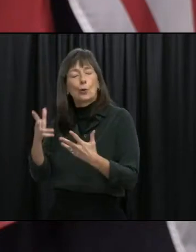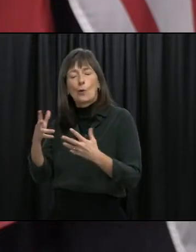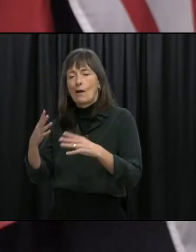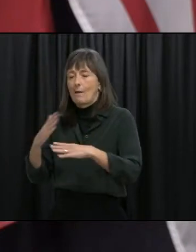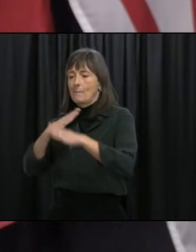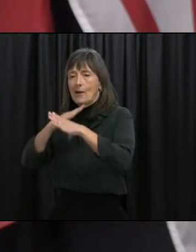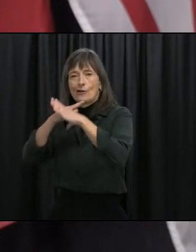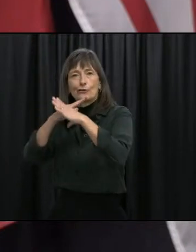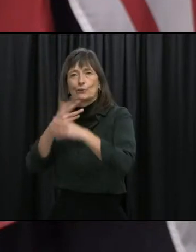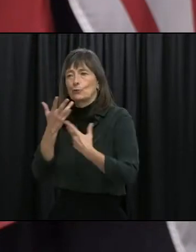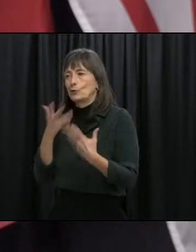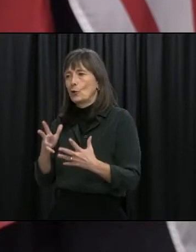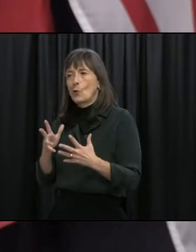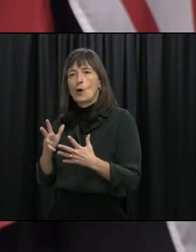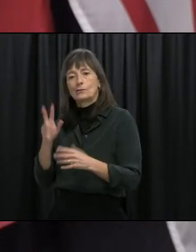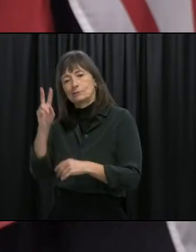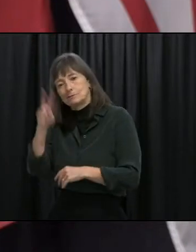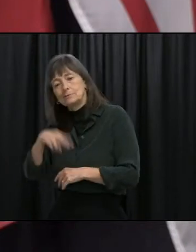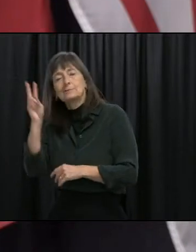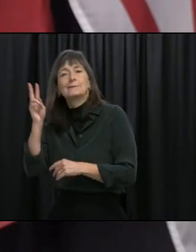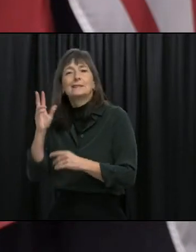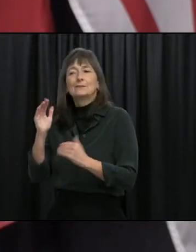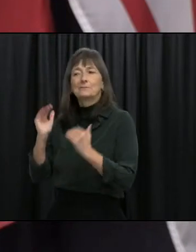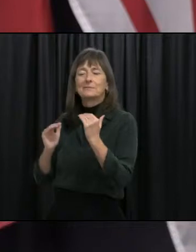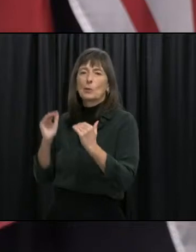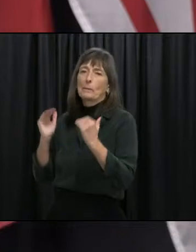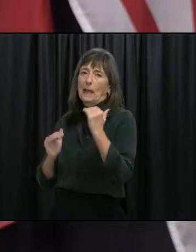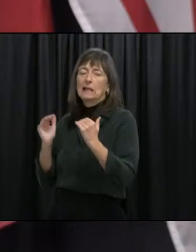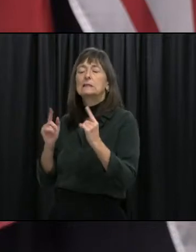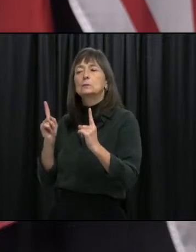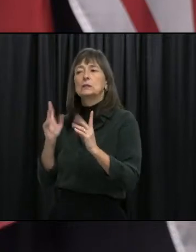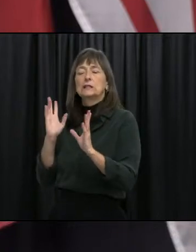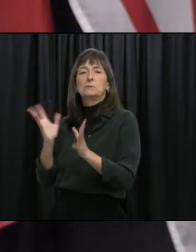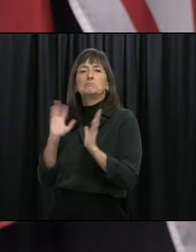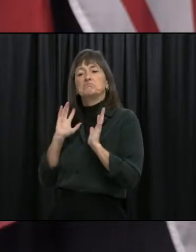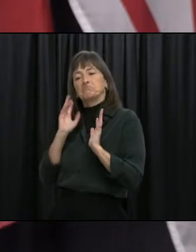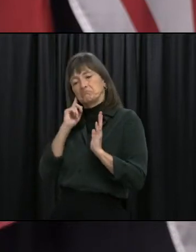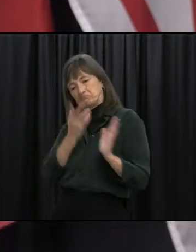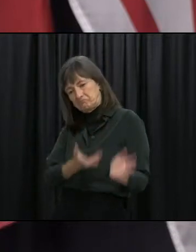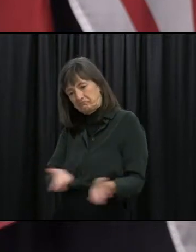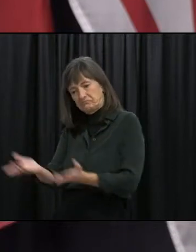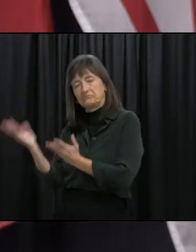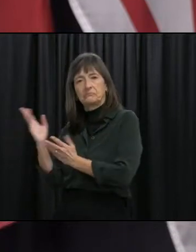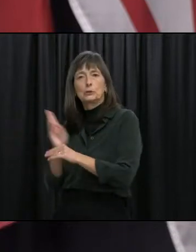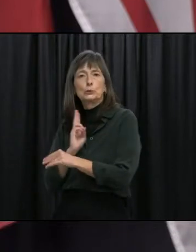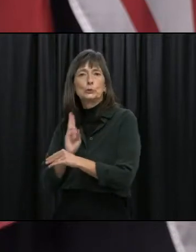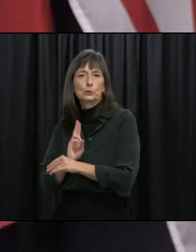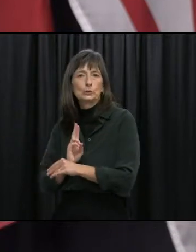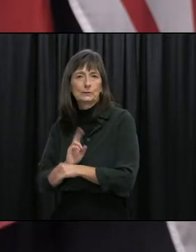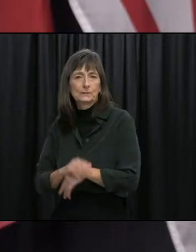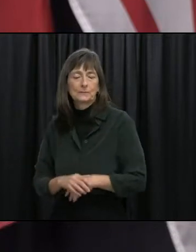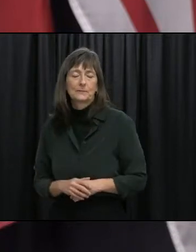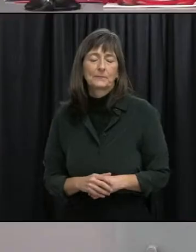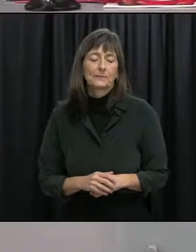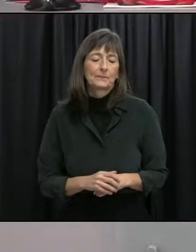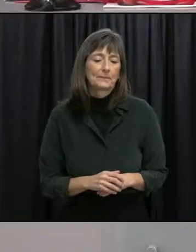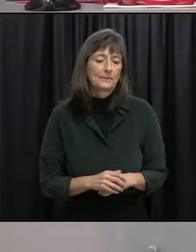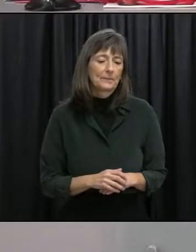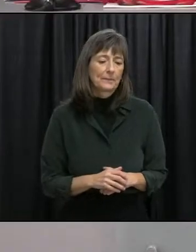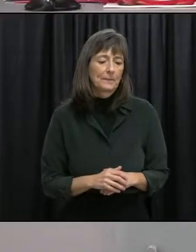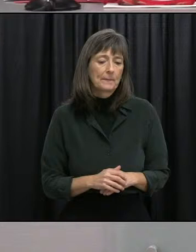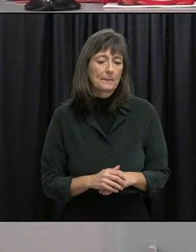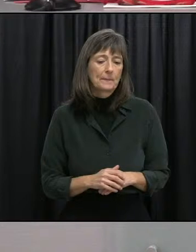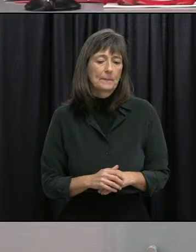non-discriminatory. So that's, again, another balancing act. Thank you. And when it comes to this policy staying in